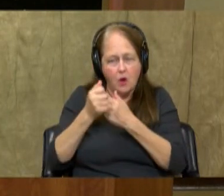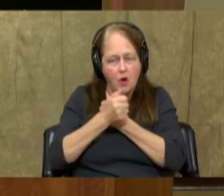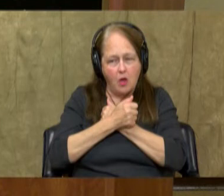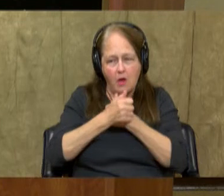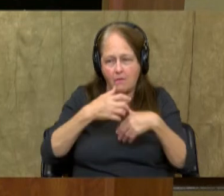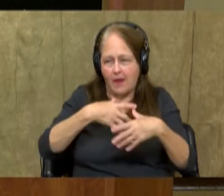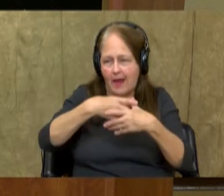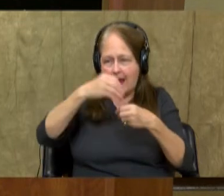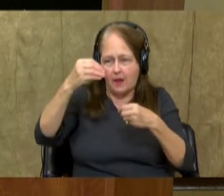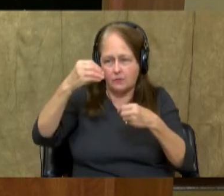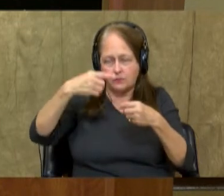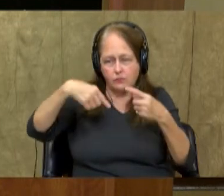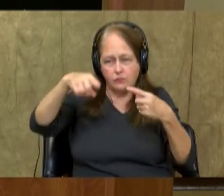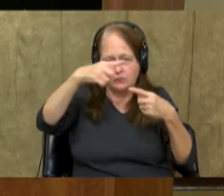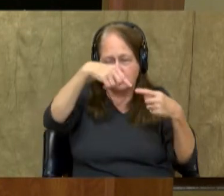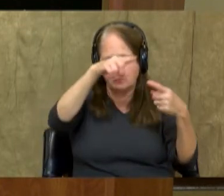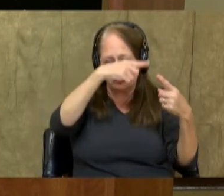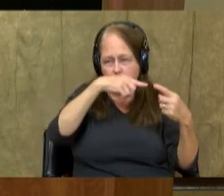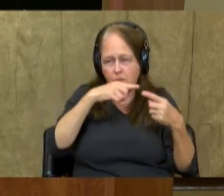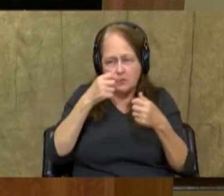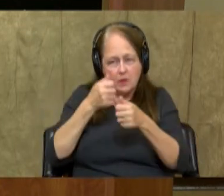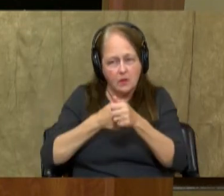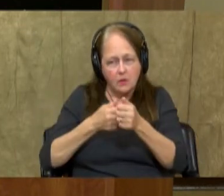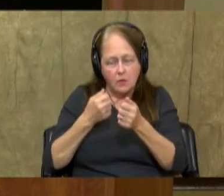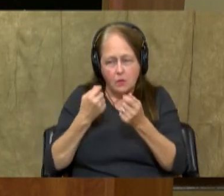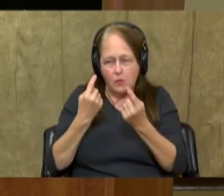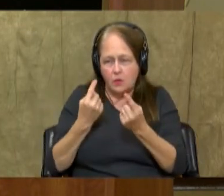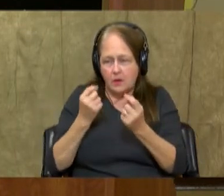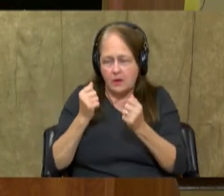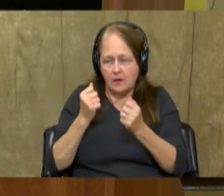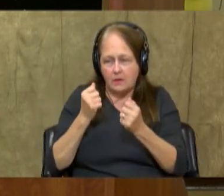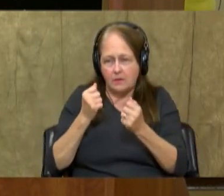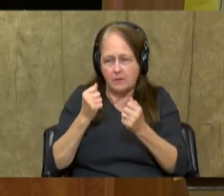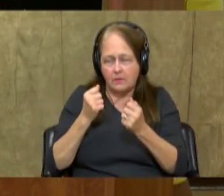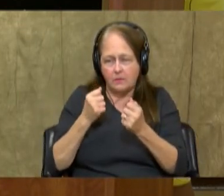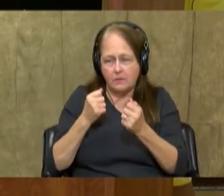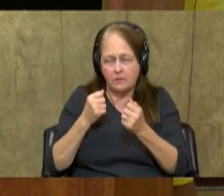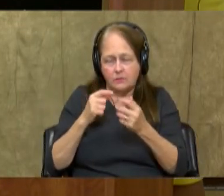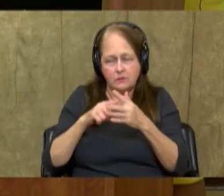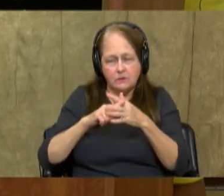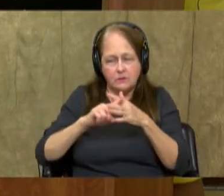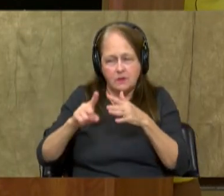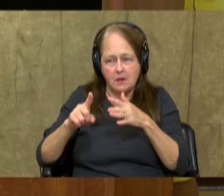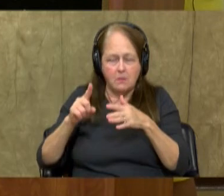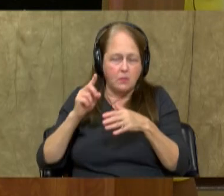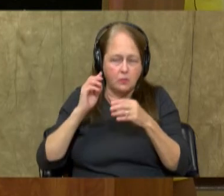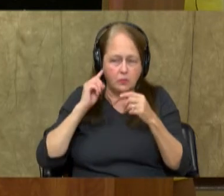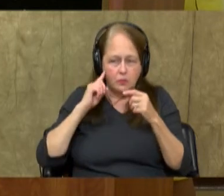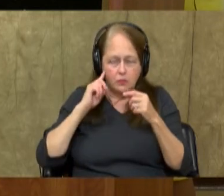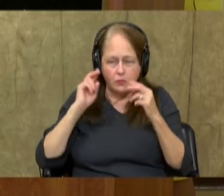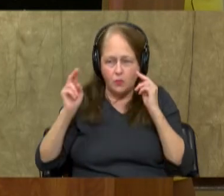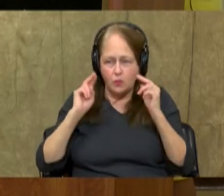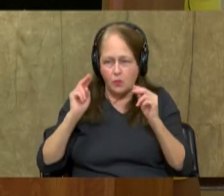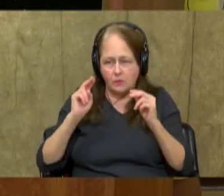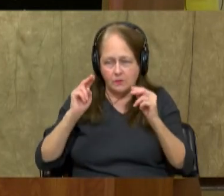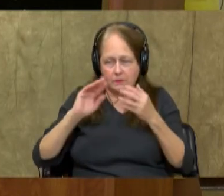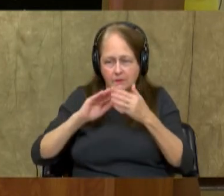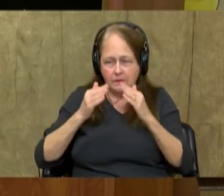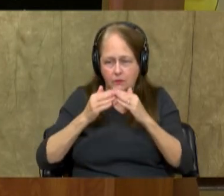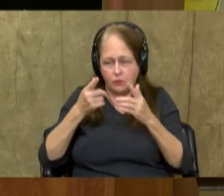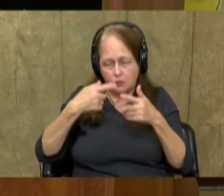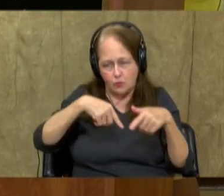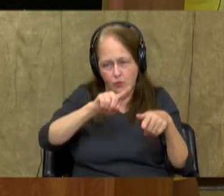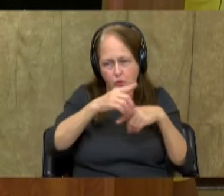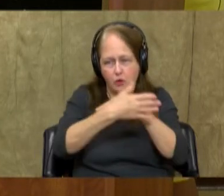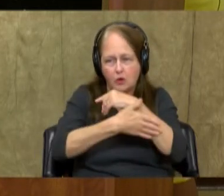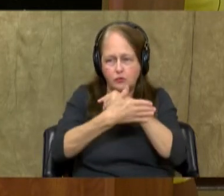outdoors, anyone who wants to can now escape the noisy city, meaning move out, go to the country